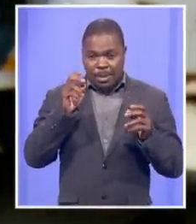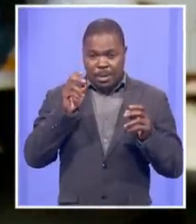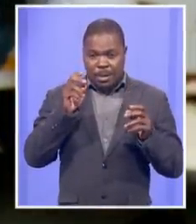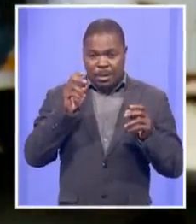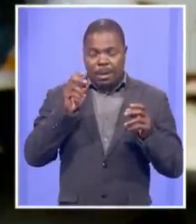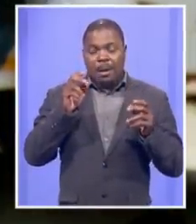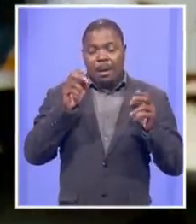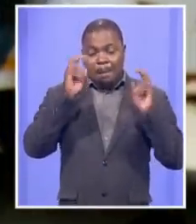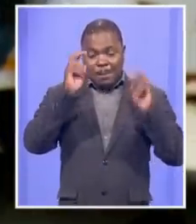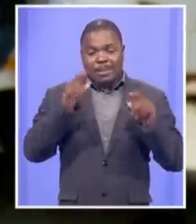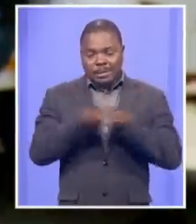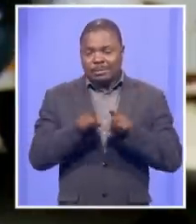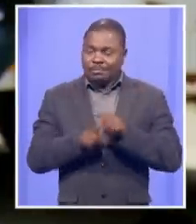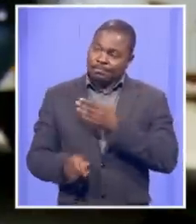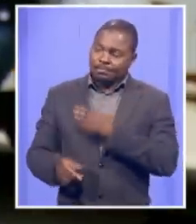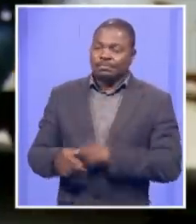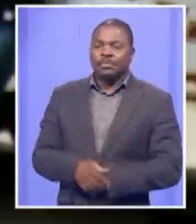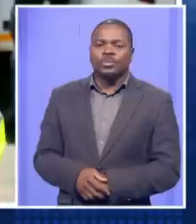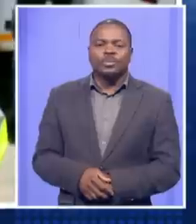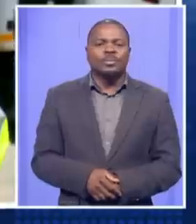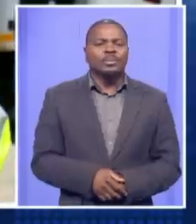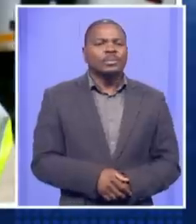part of the bus, Desiree.